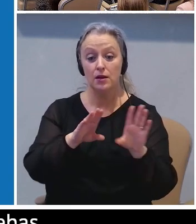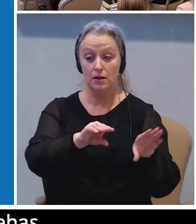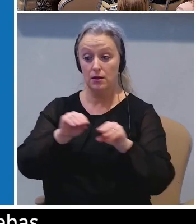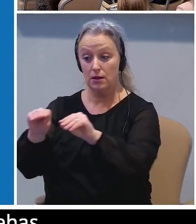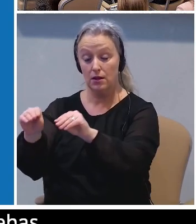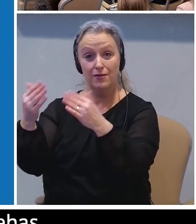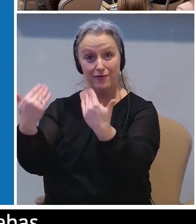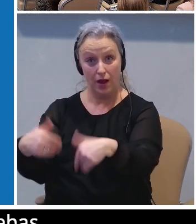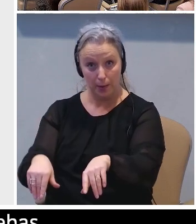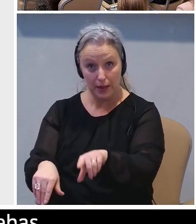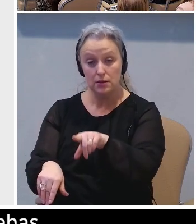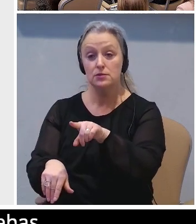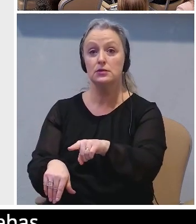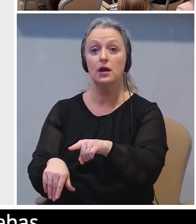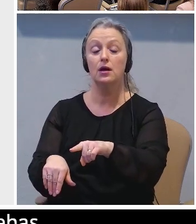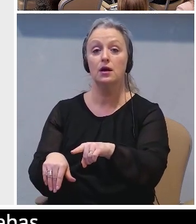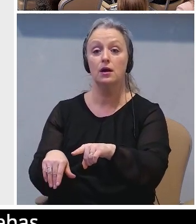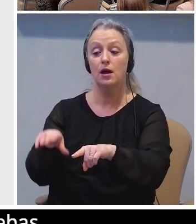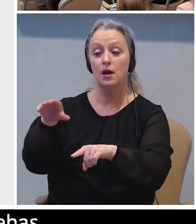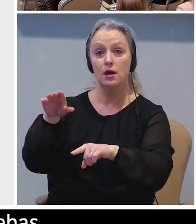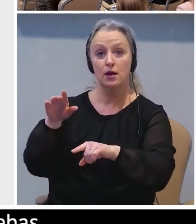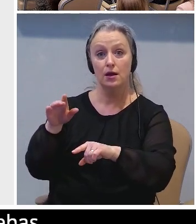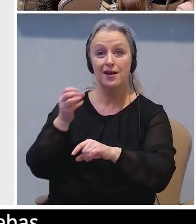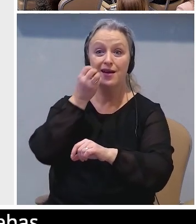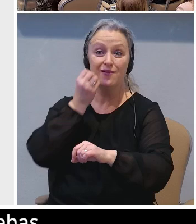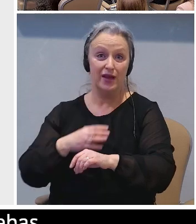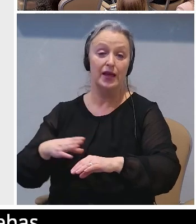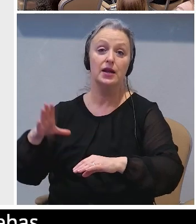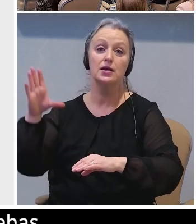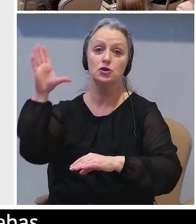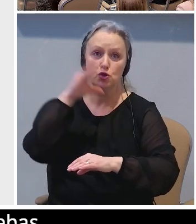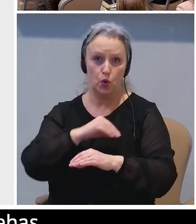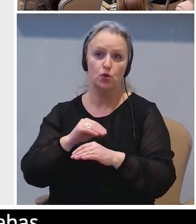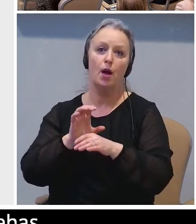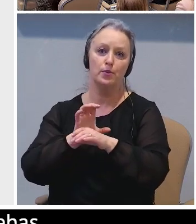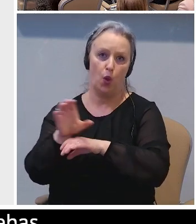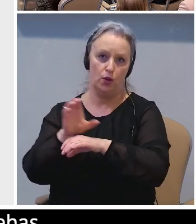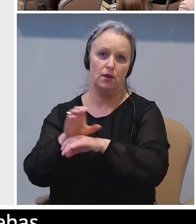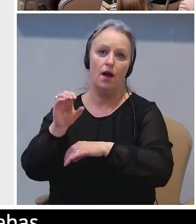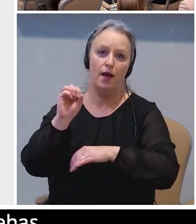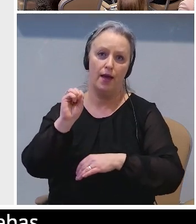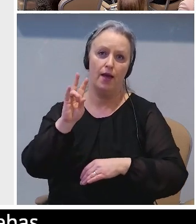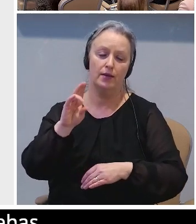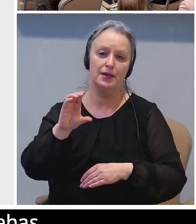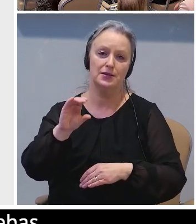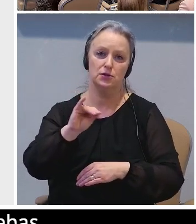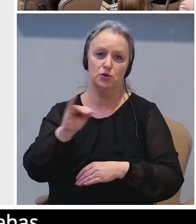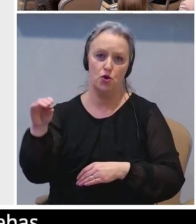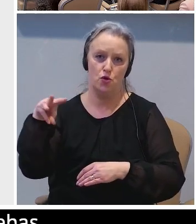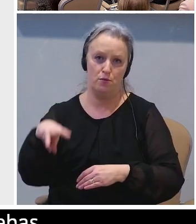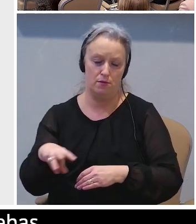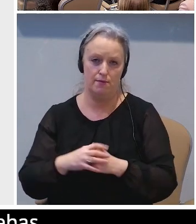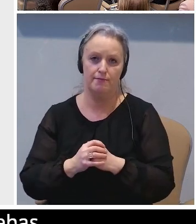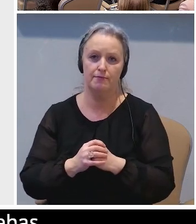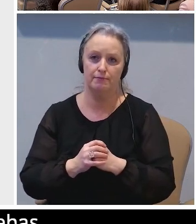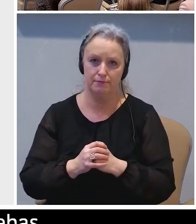this substrate comes down. suudab This is an veri important ise thing seda that we ensüümi published toota. many years ago. See on üks oluline If töö, we mille look at children avaldasime